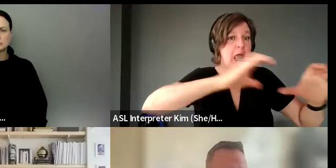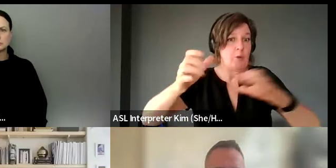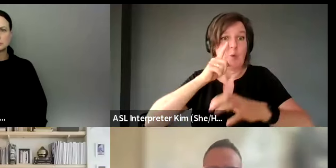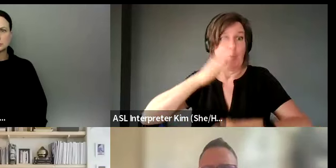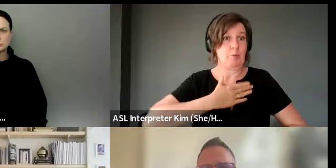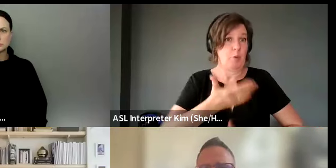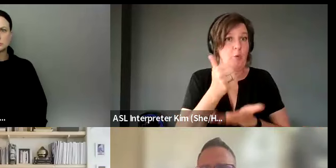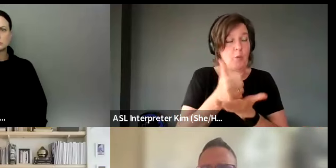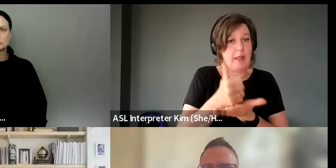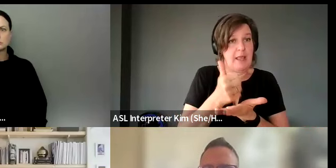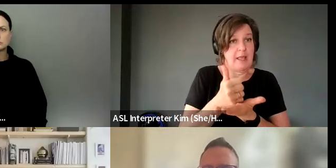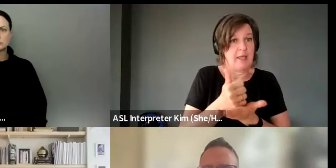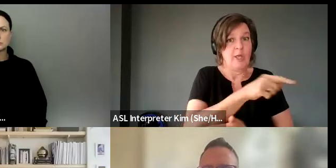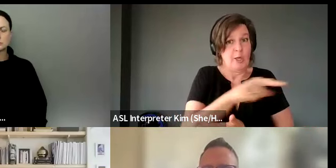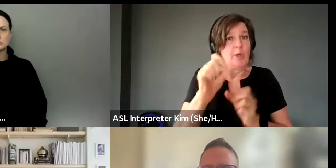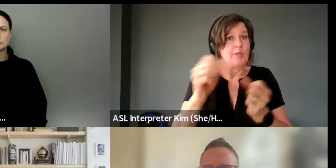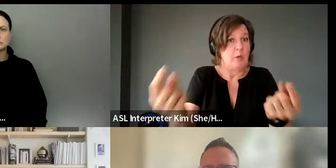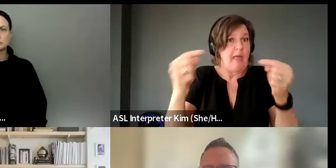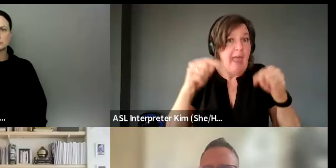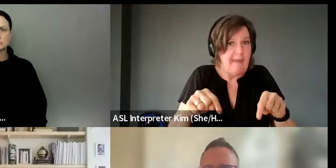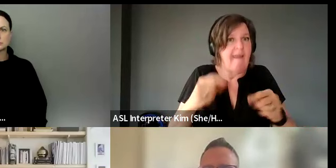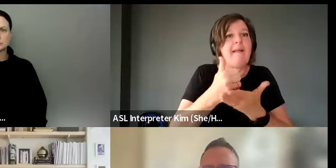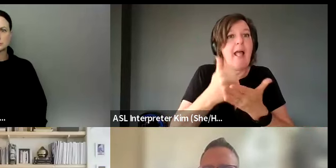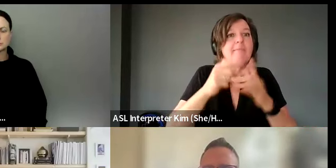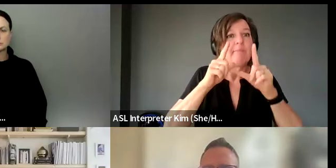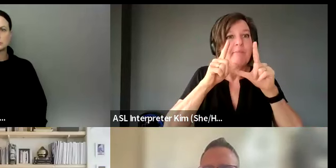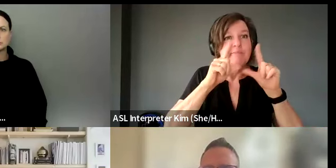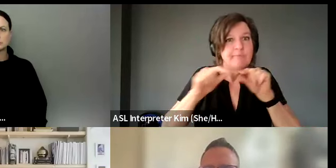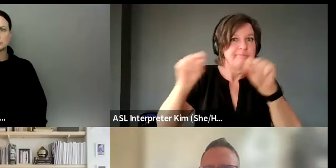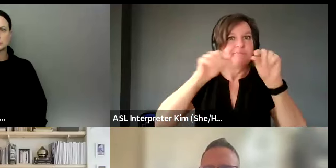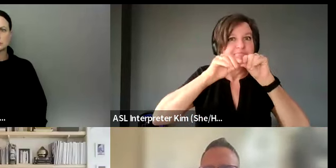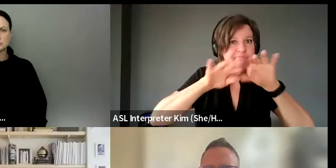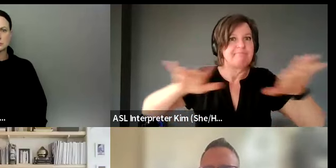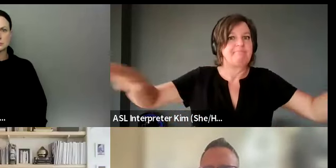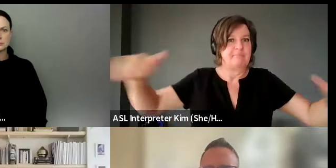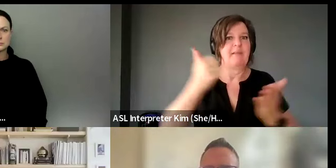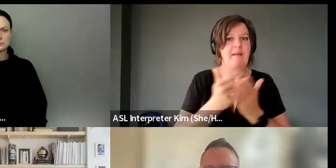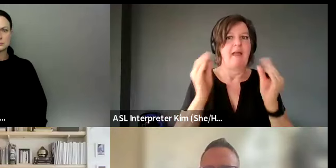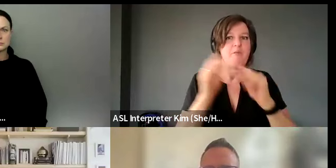you know, let the word out and then have more people attend. That's a great idea.